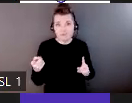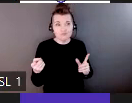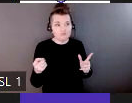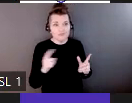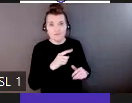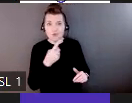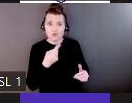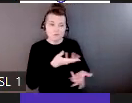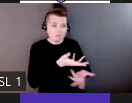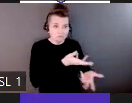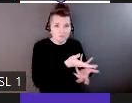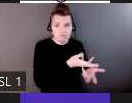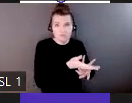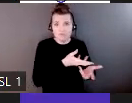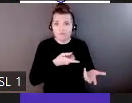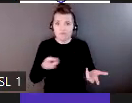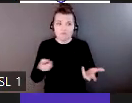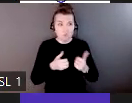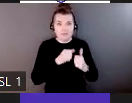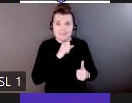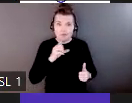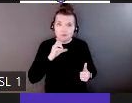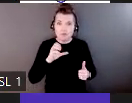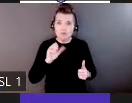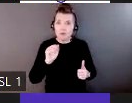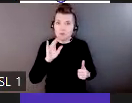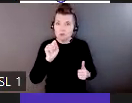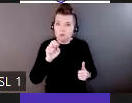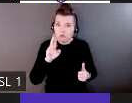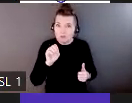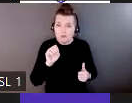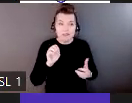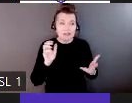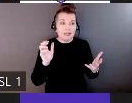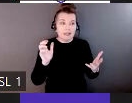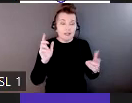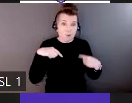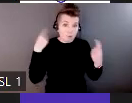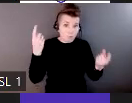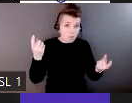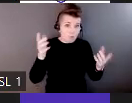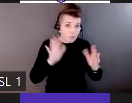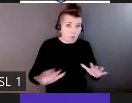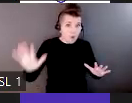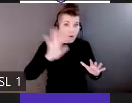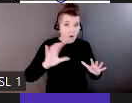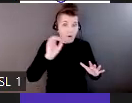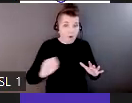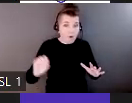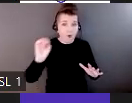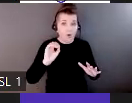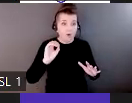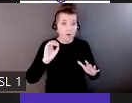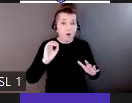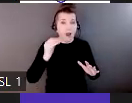person cases. There is significant growth in that across Ontario. I did read the Mobile Crisis Response Team, a framework